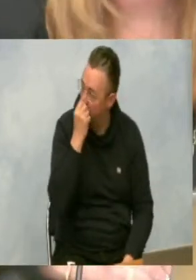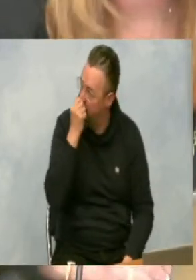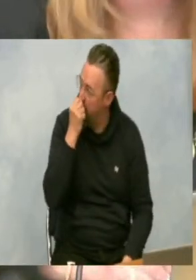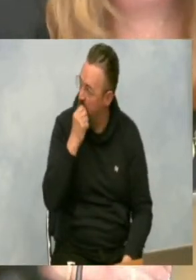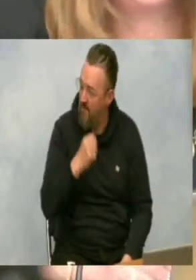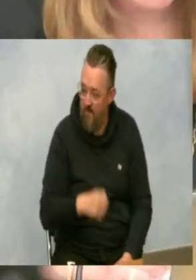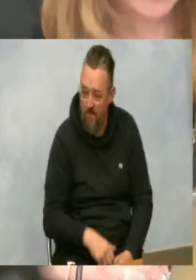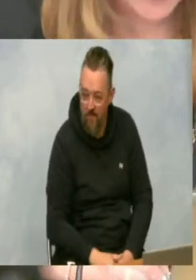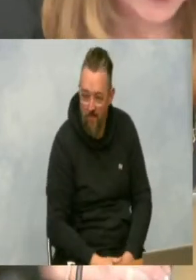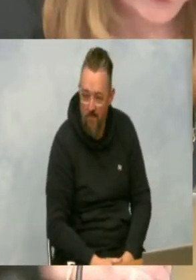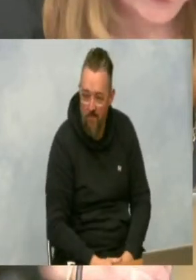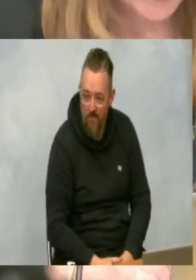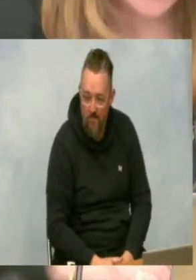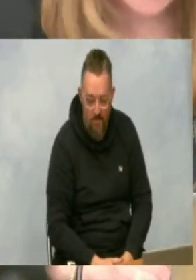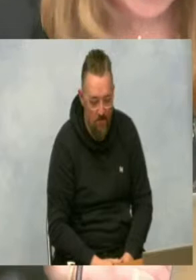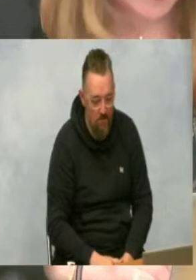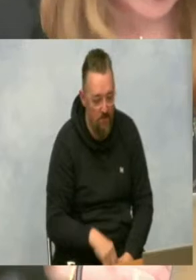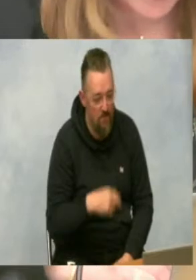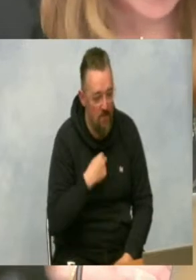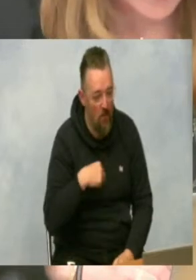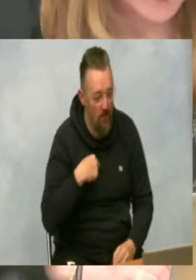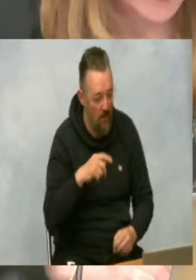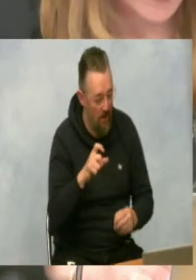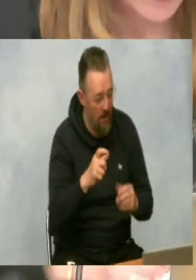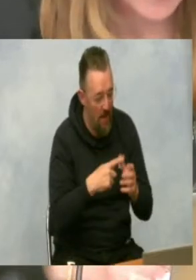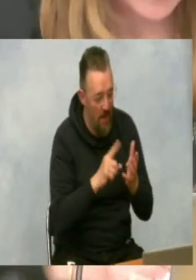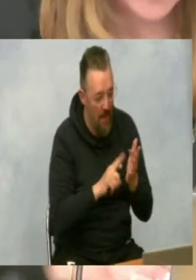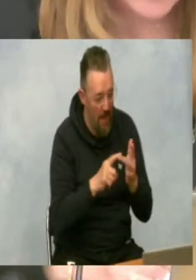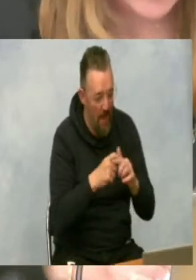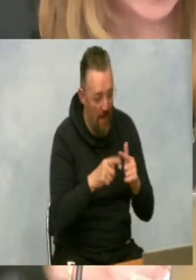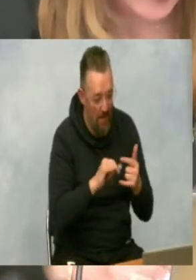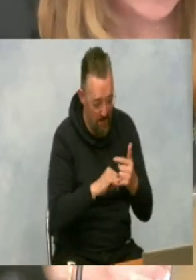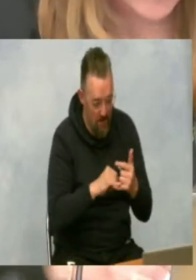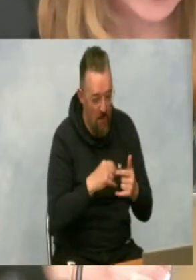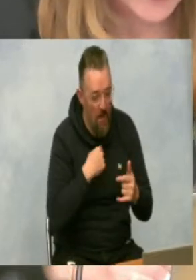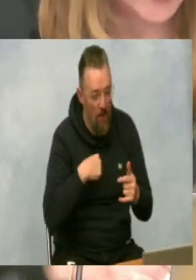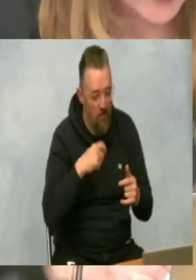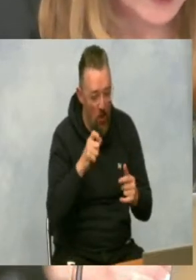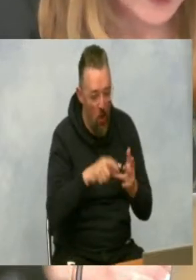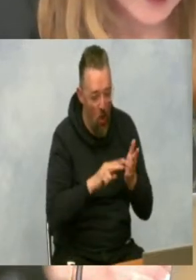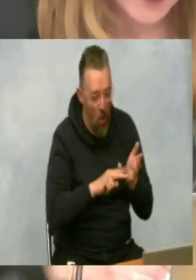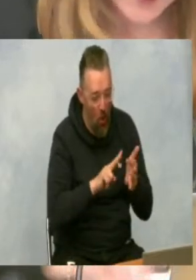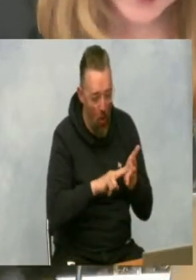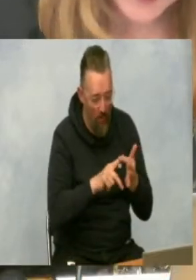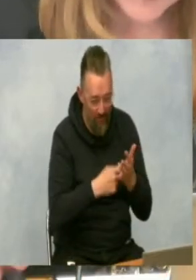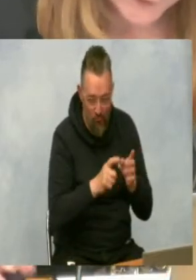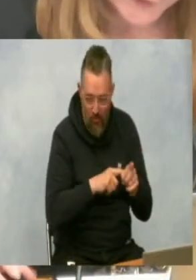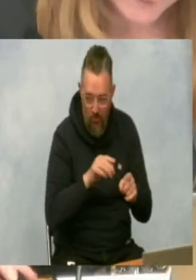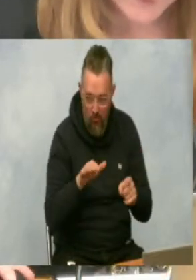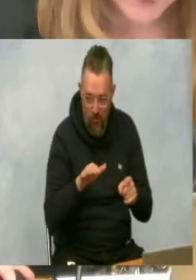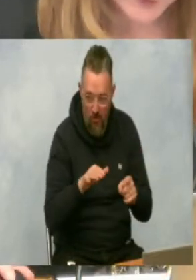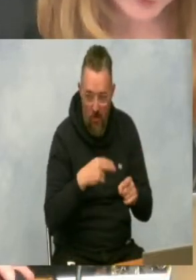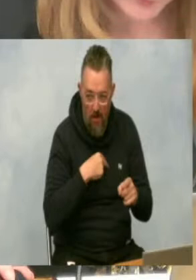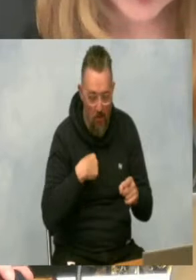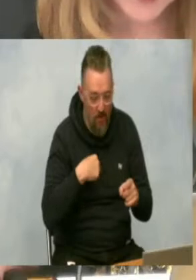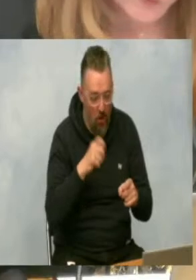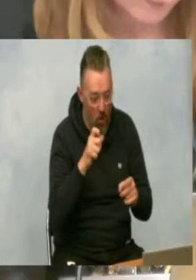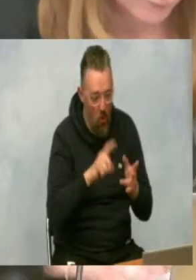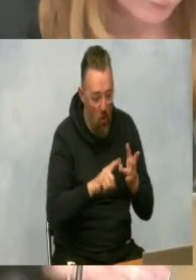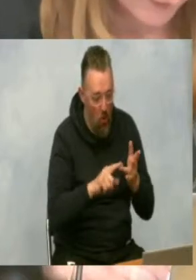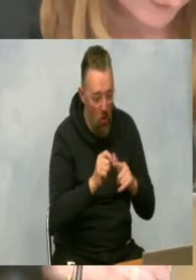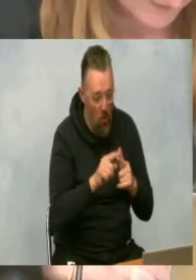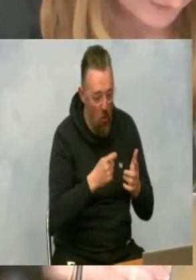Oh, sorry. Councillor Kalikis is present, as is Councillor Convery. Councillor Cooper